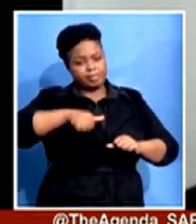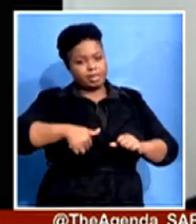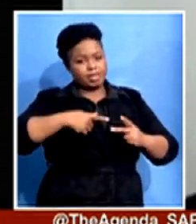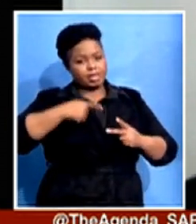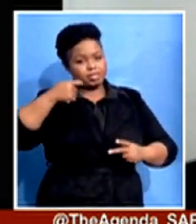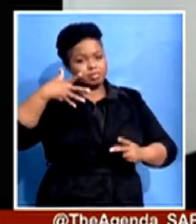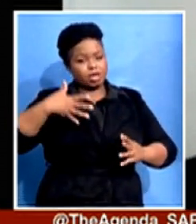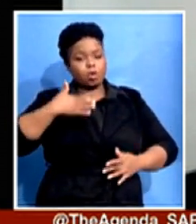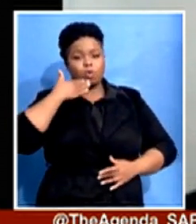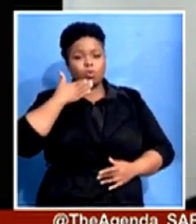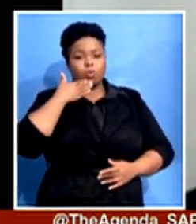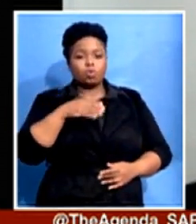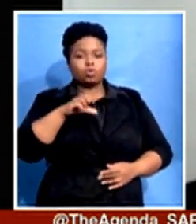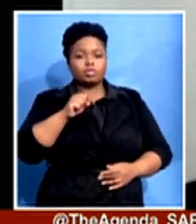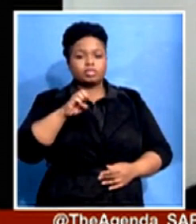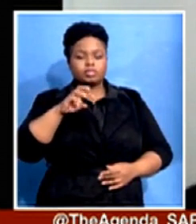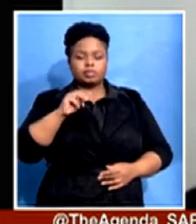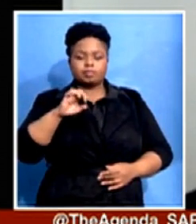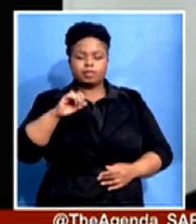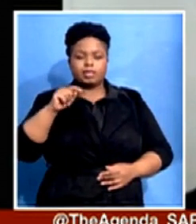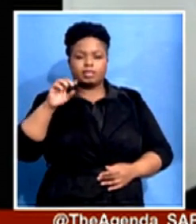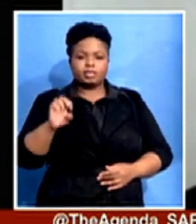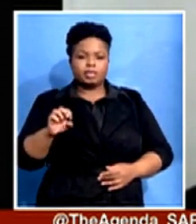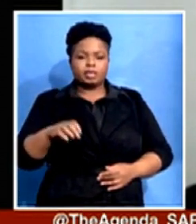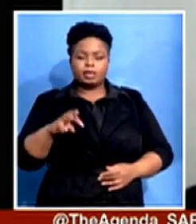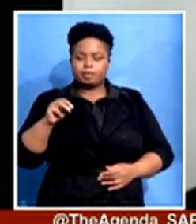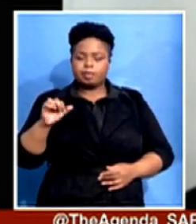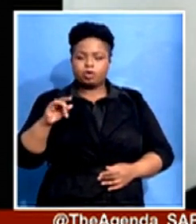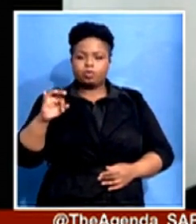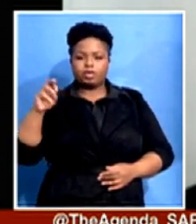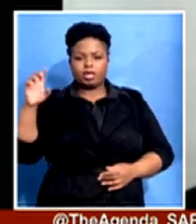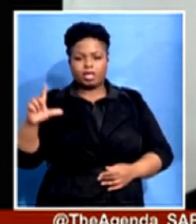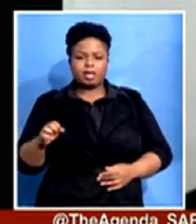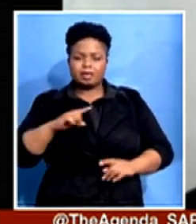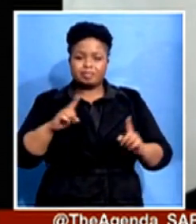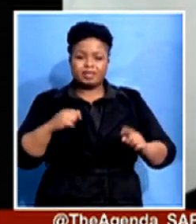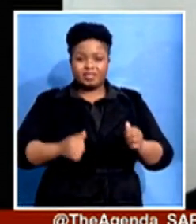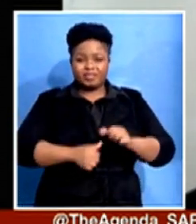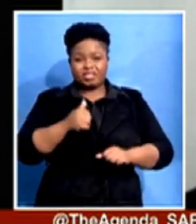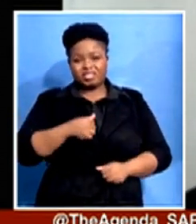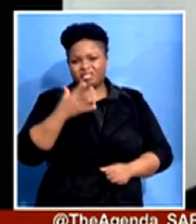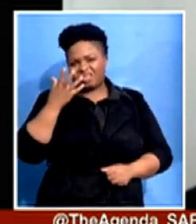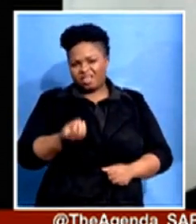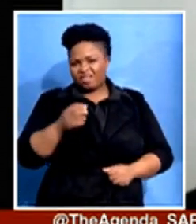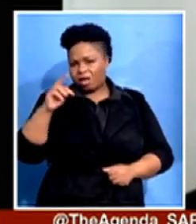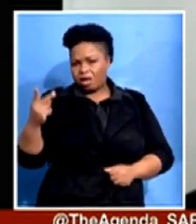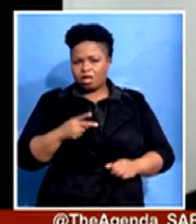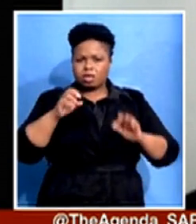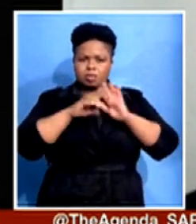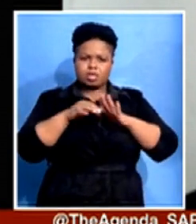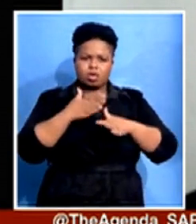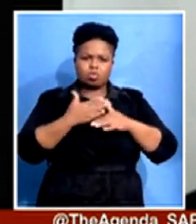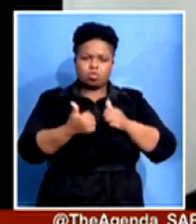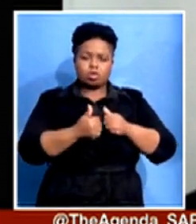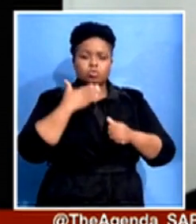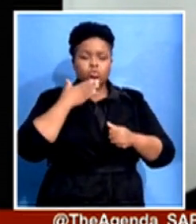Simater. But before she comes in, may I ask that if there are any media colleagues online, may they